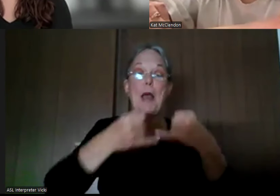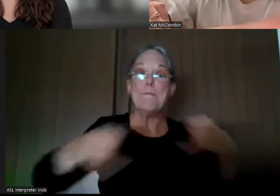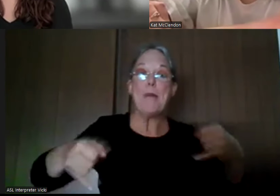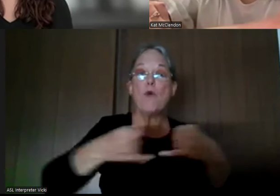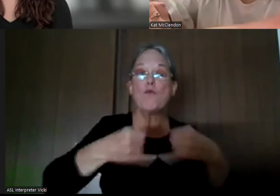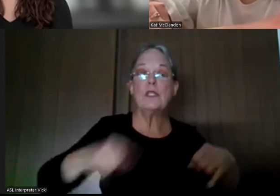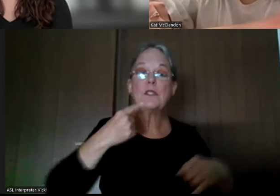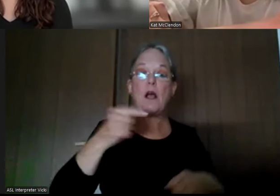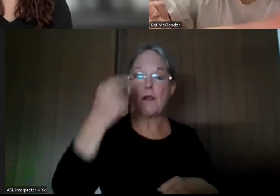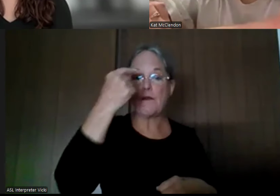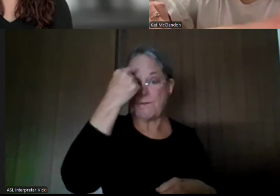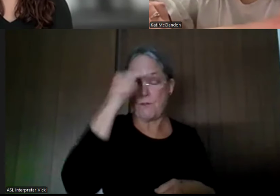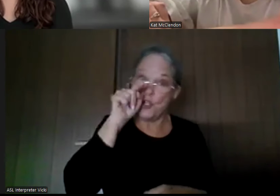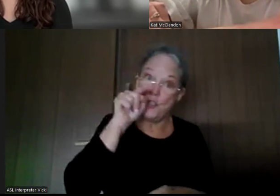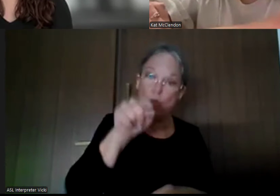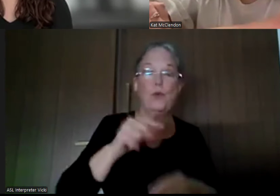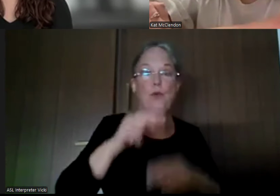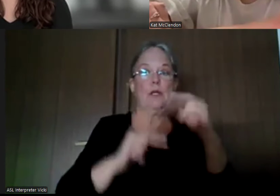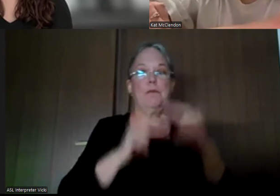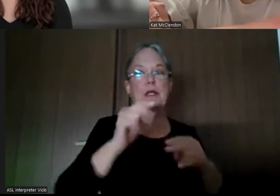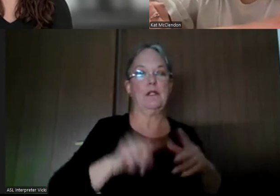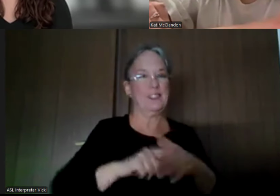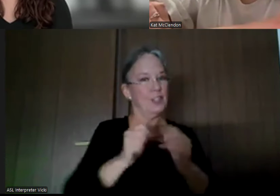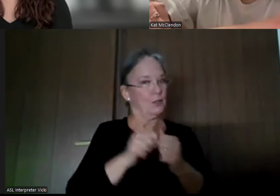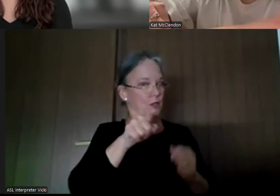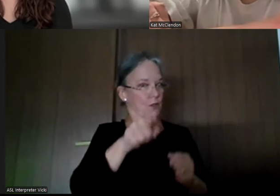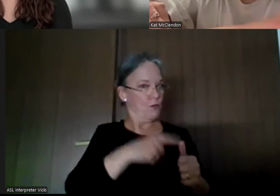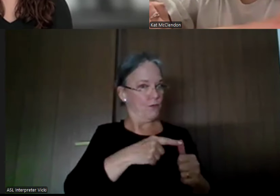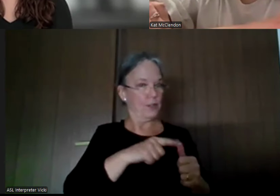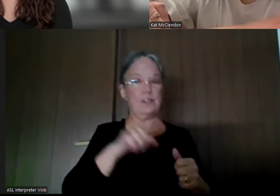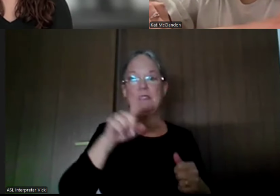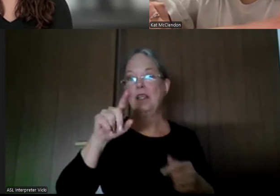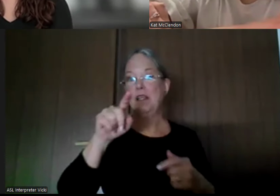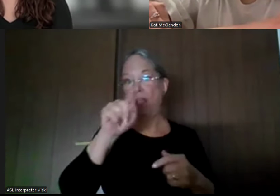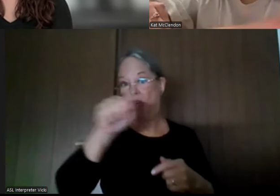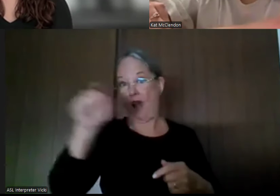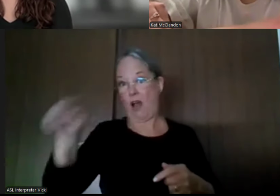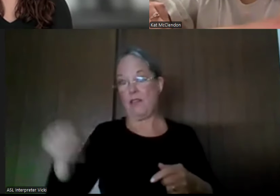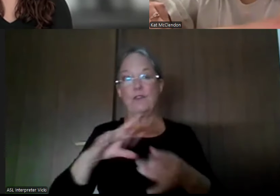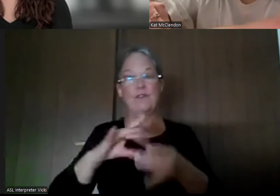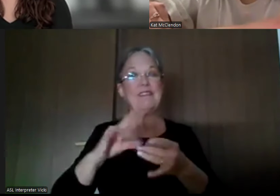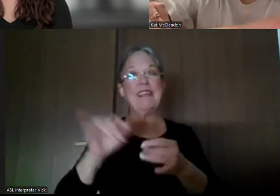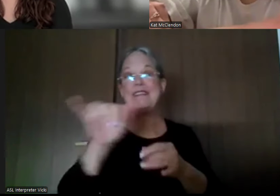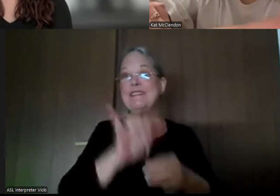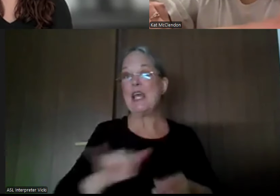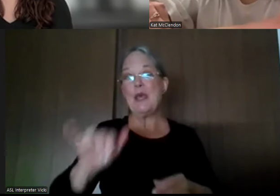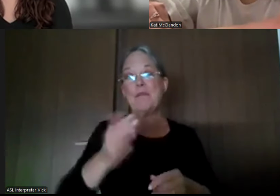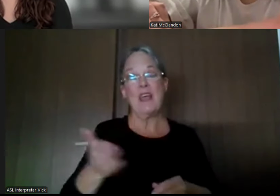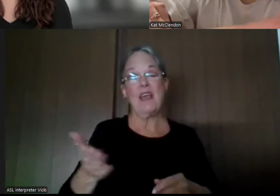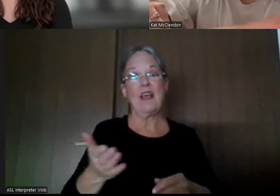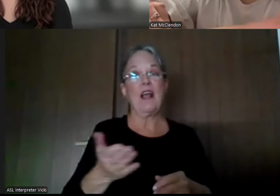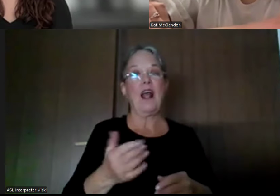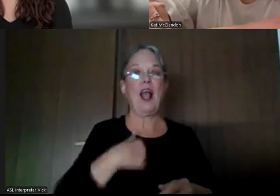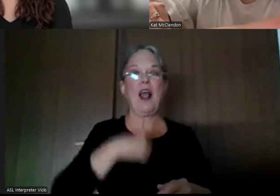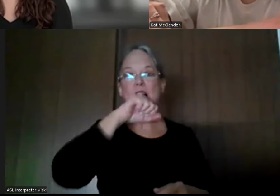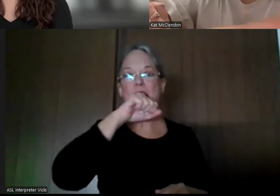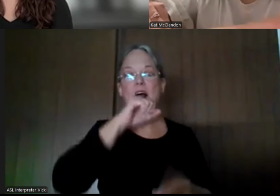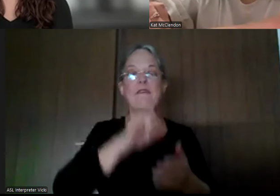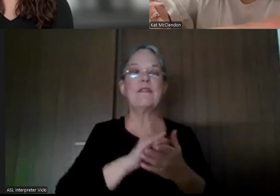It starts with you first. Kate said it. Deb said it. All of you all, Kat, all of you all said it. And I love that